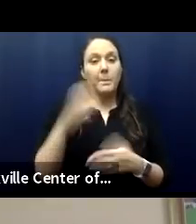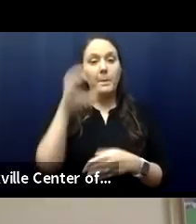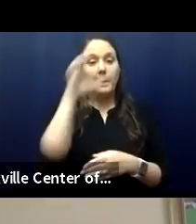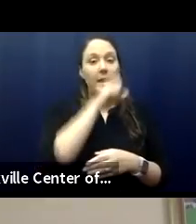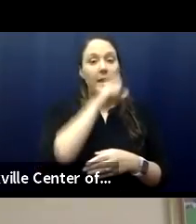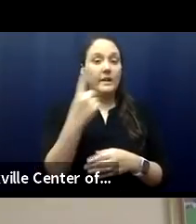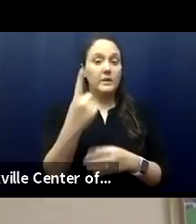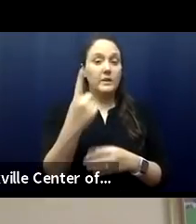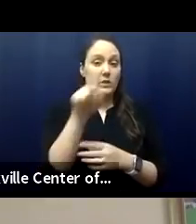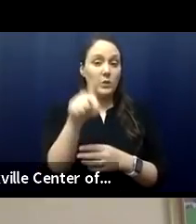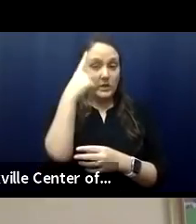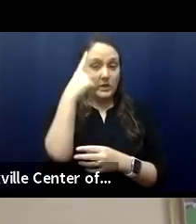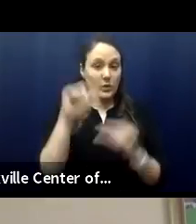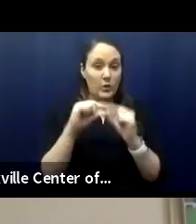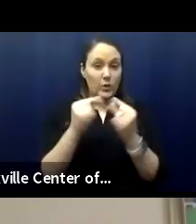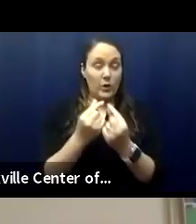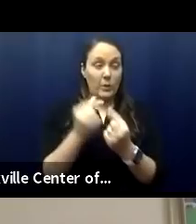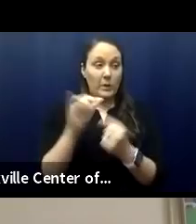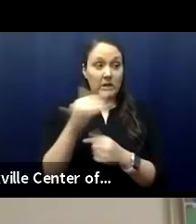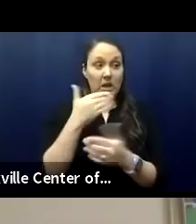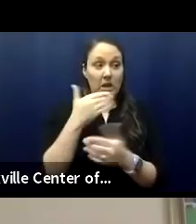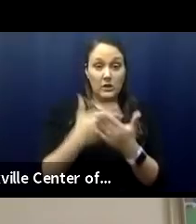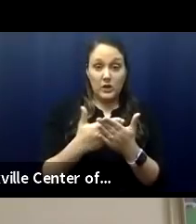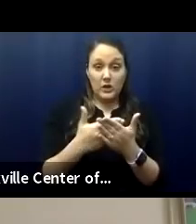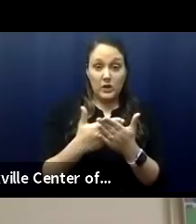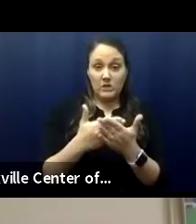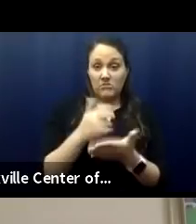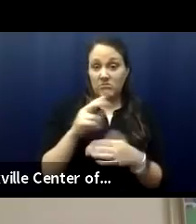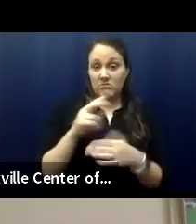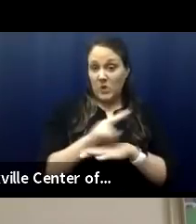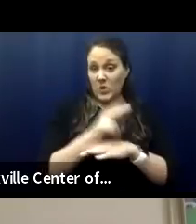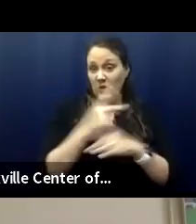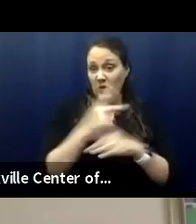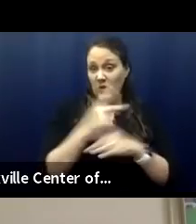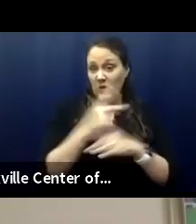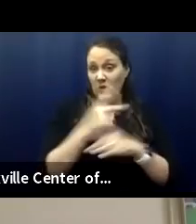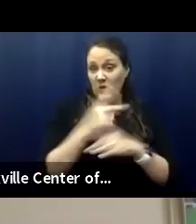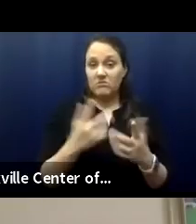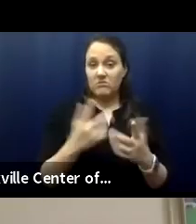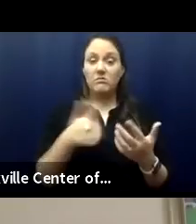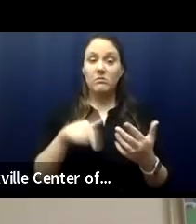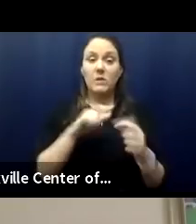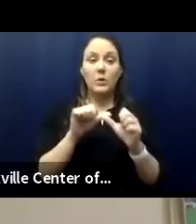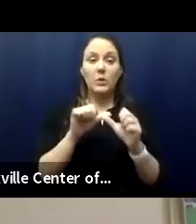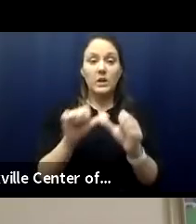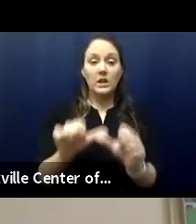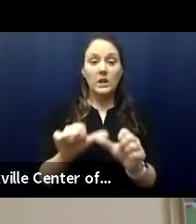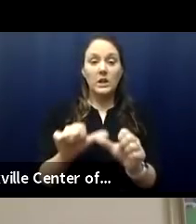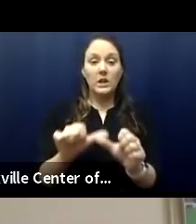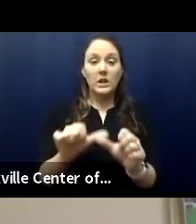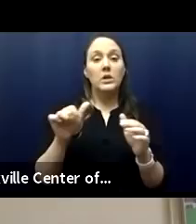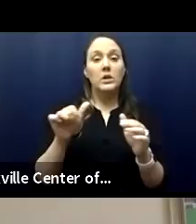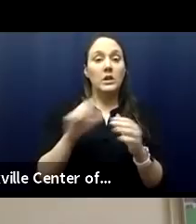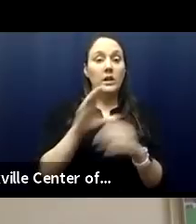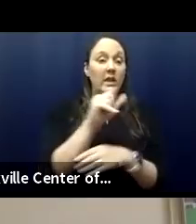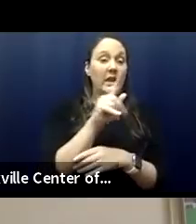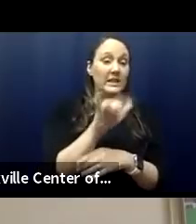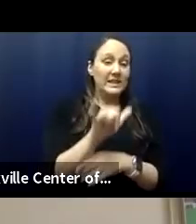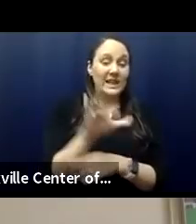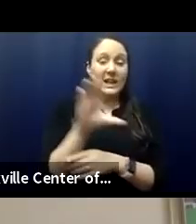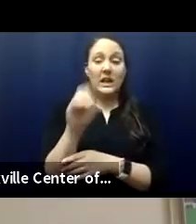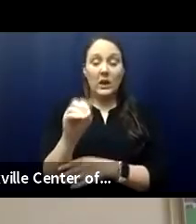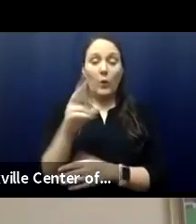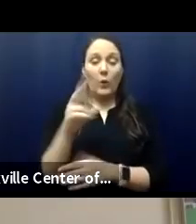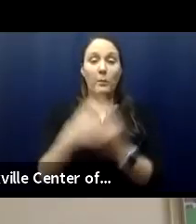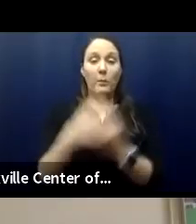group is that useful? We continue to, you know, the city and the county both,